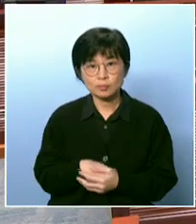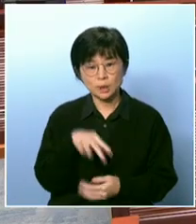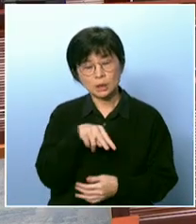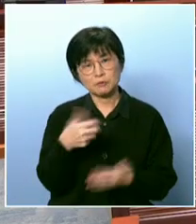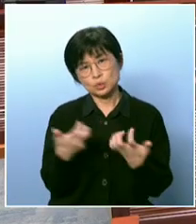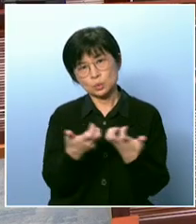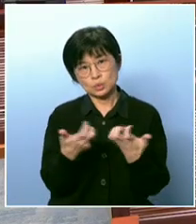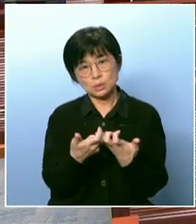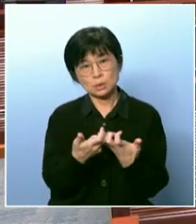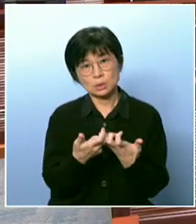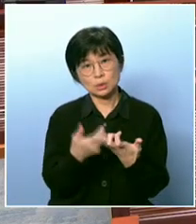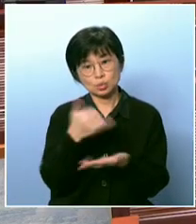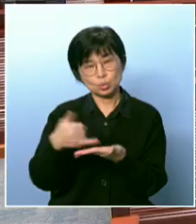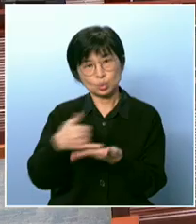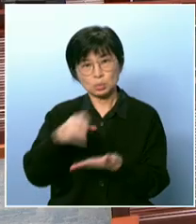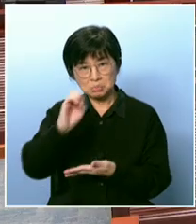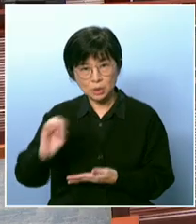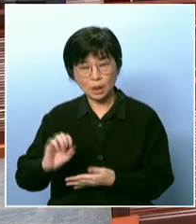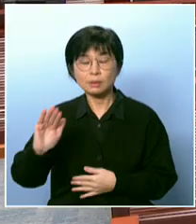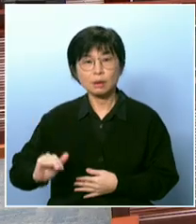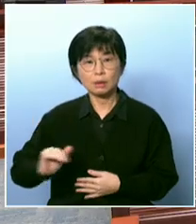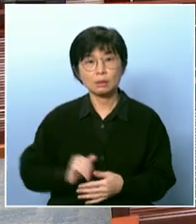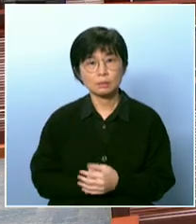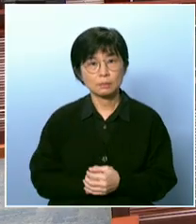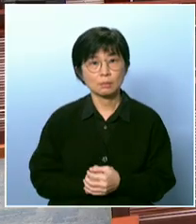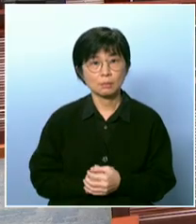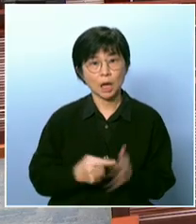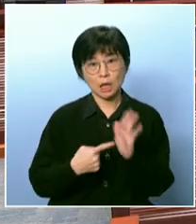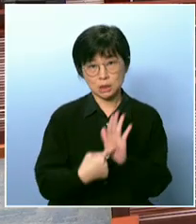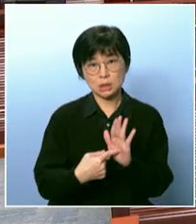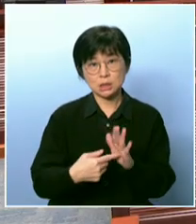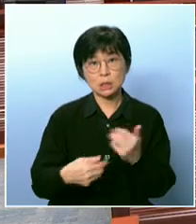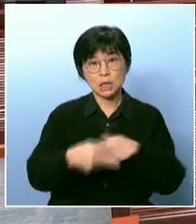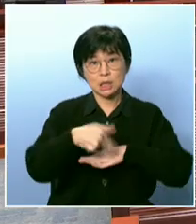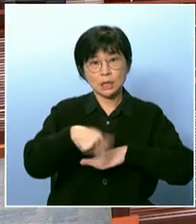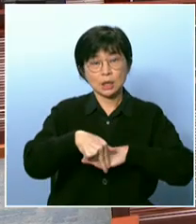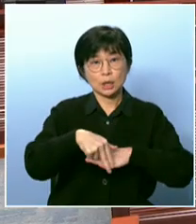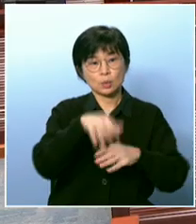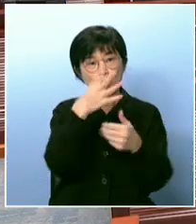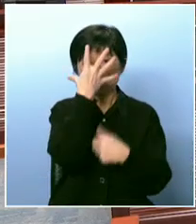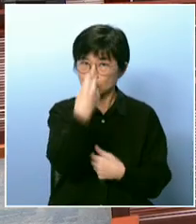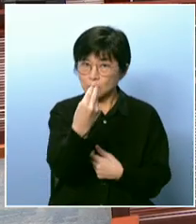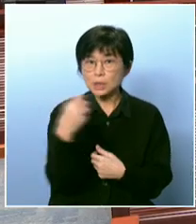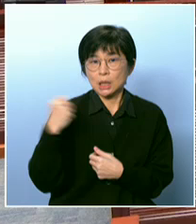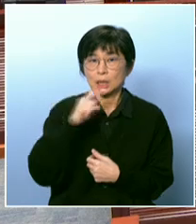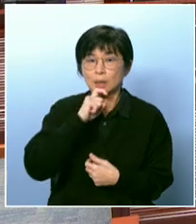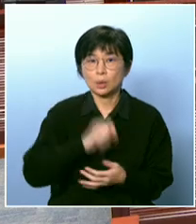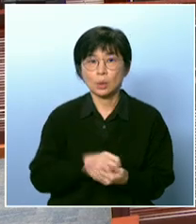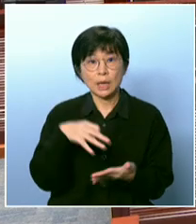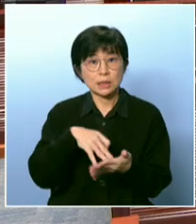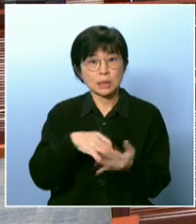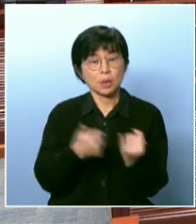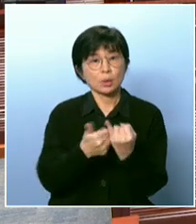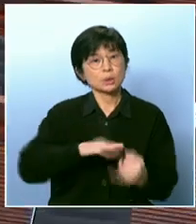I recognize the efforts of the Child Development Fund projects. We do see a low withdrawal rate according